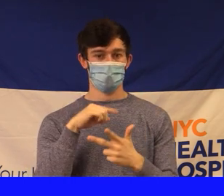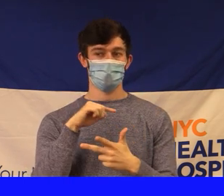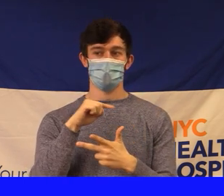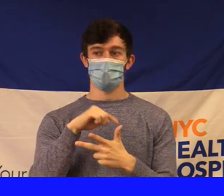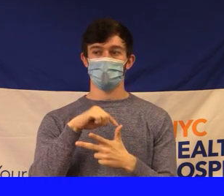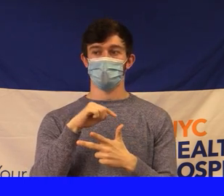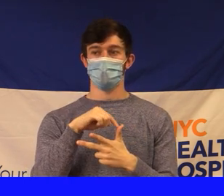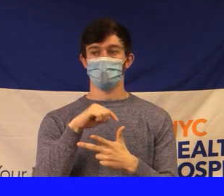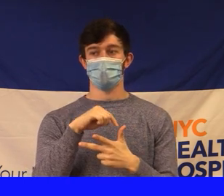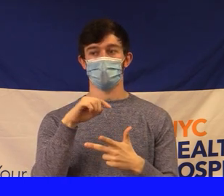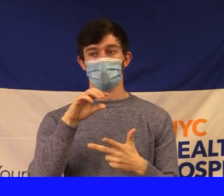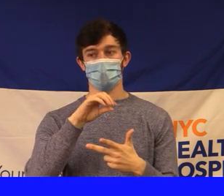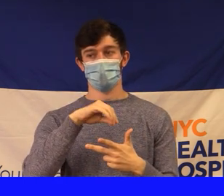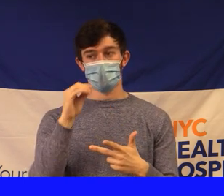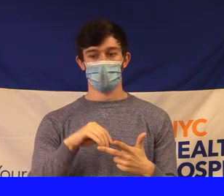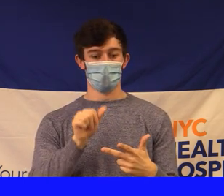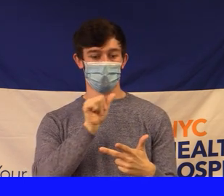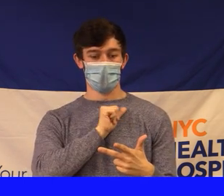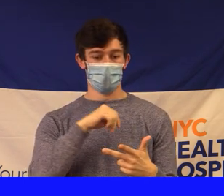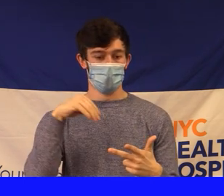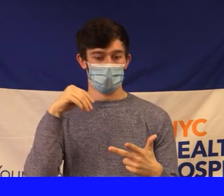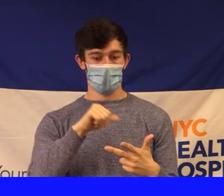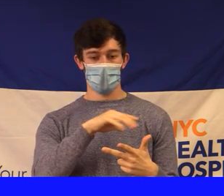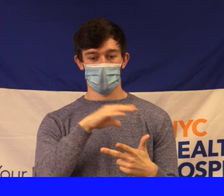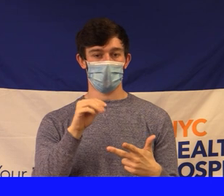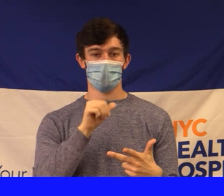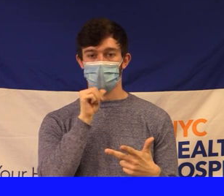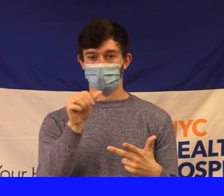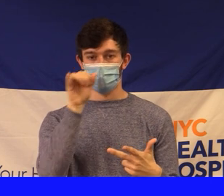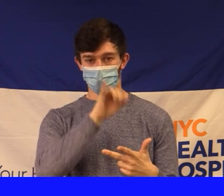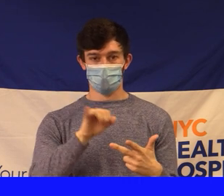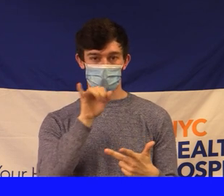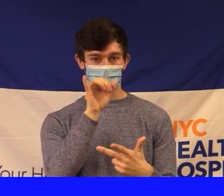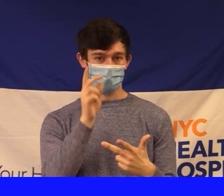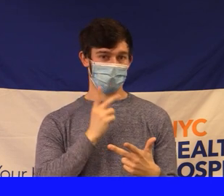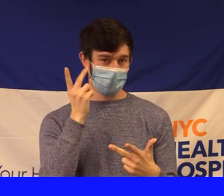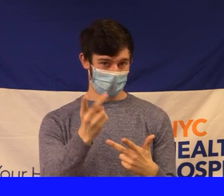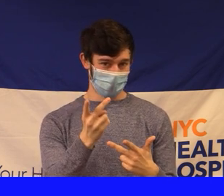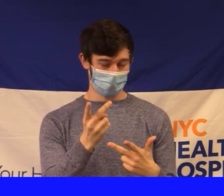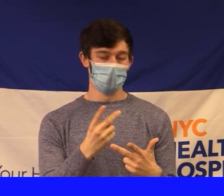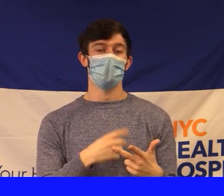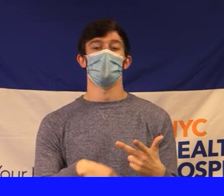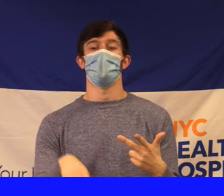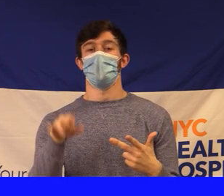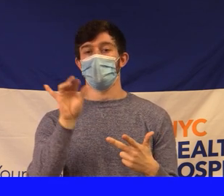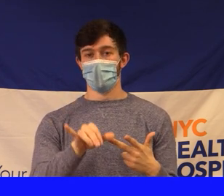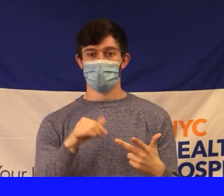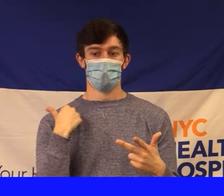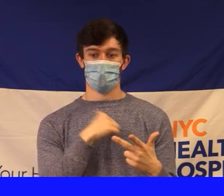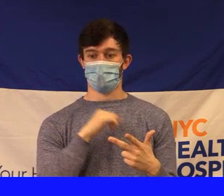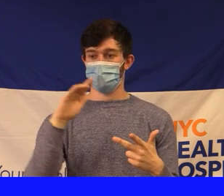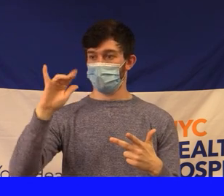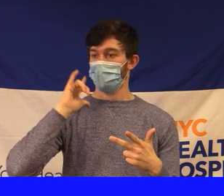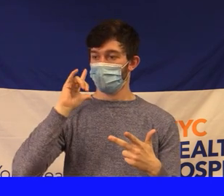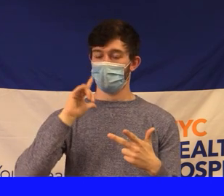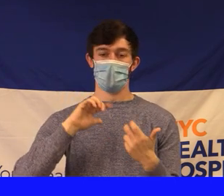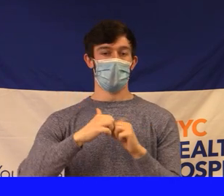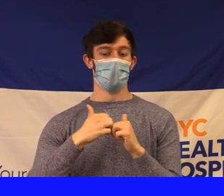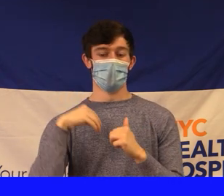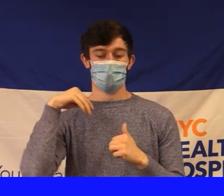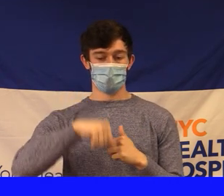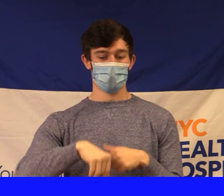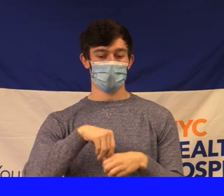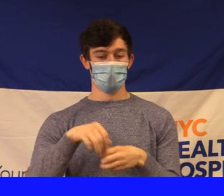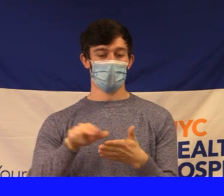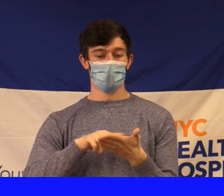percentage of self-pay and uninsured visits, which is what we are billed, right? The way the expenses